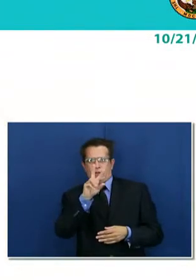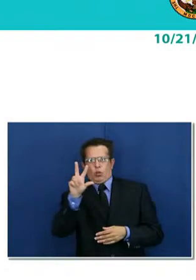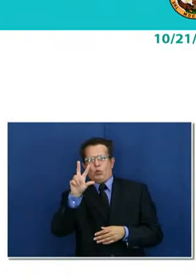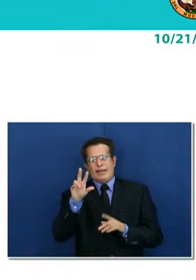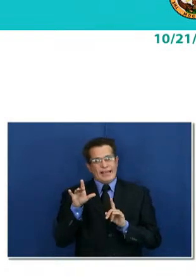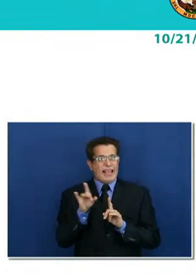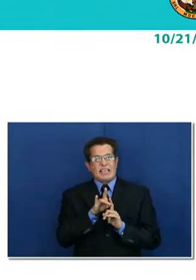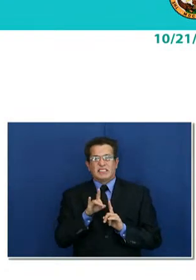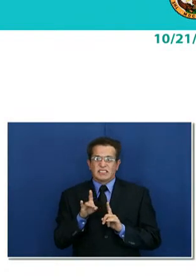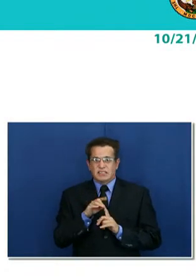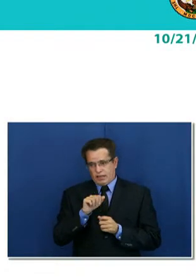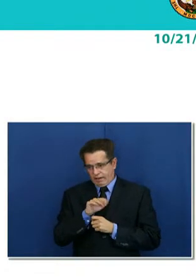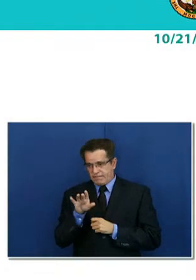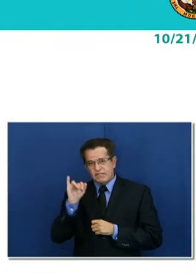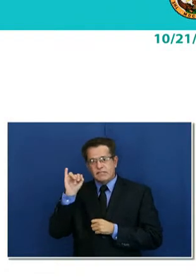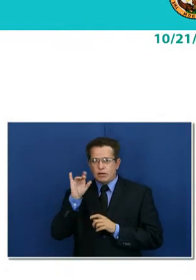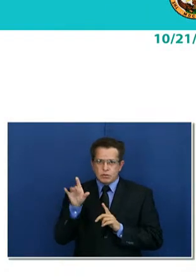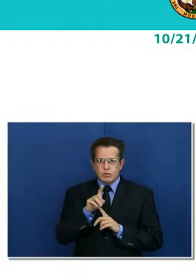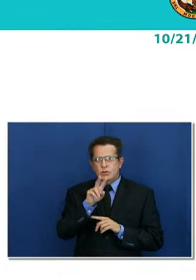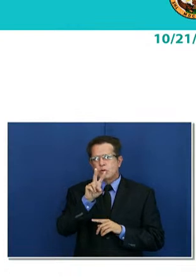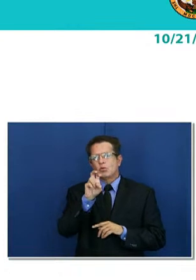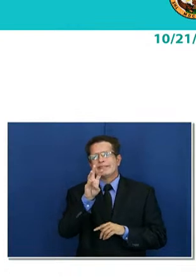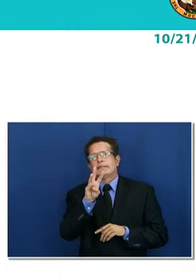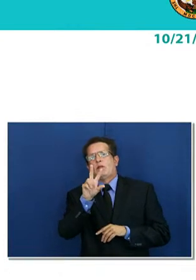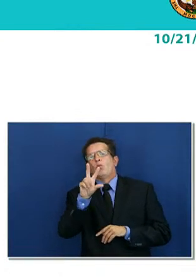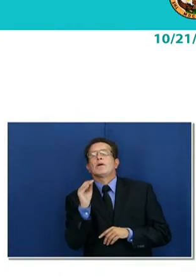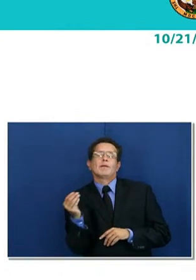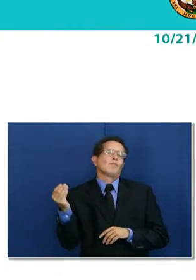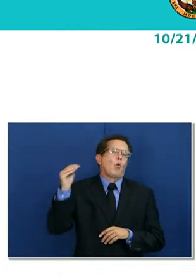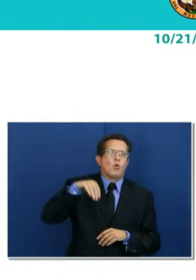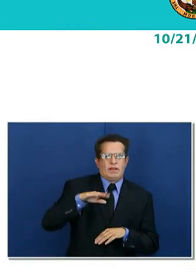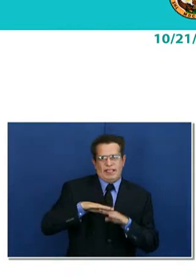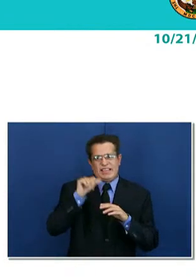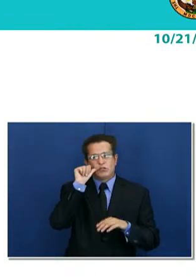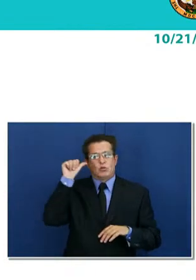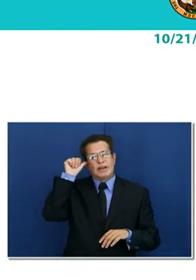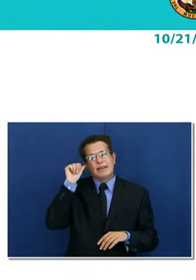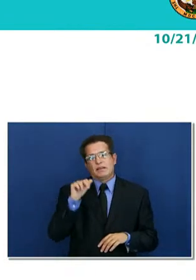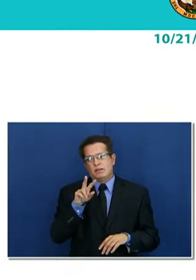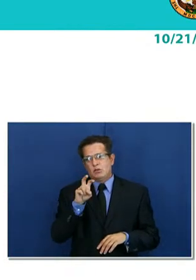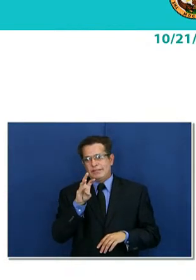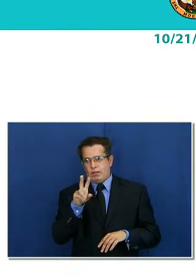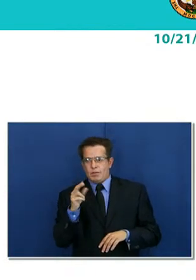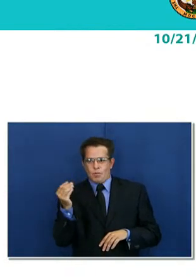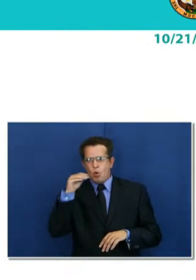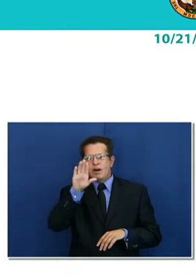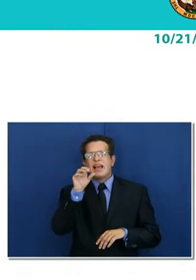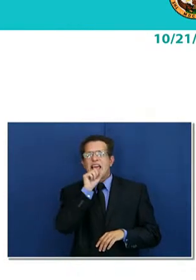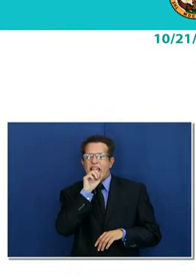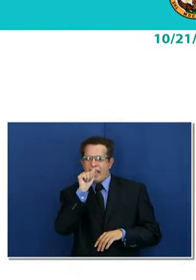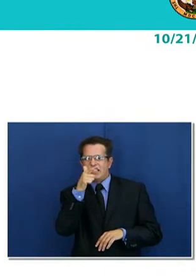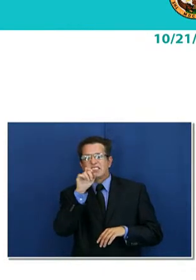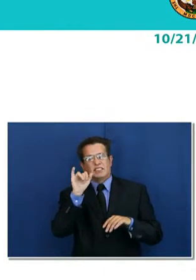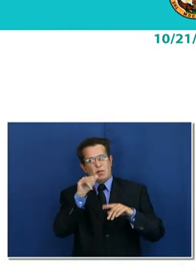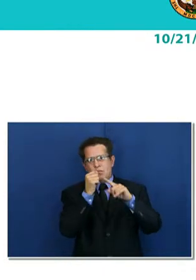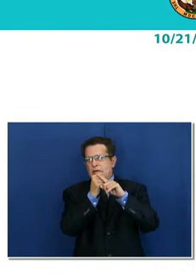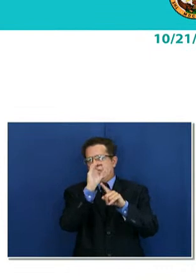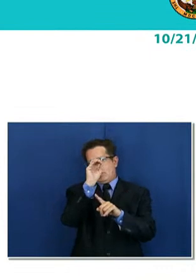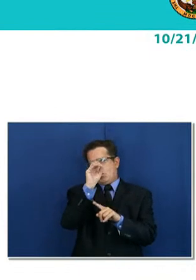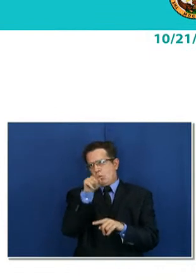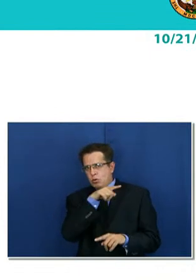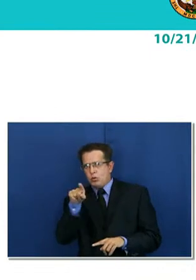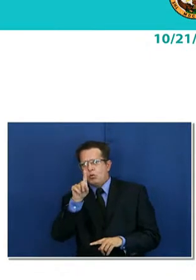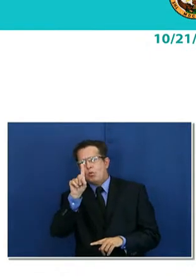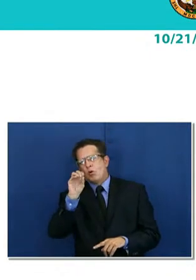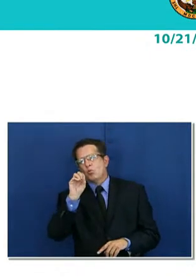53,263 cases, which is 263 more cases than reported yesterday. The age range is from 0 to